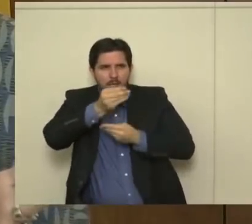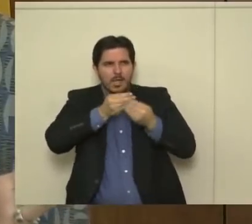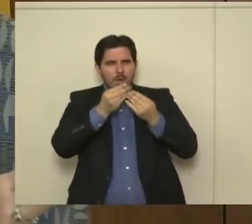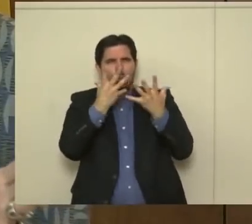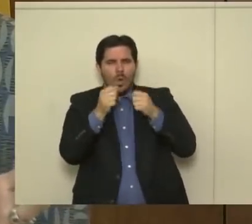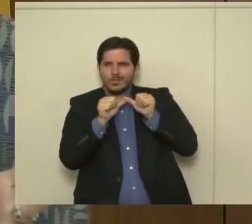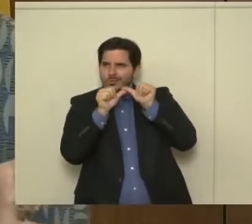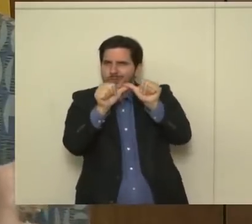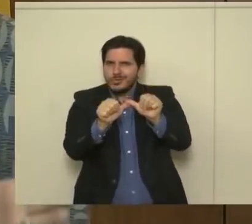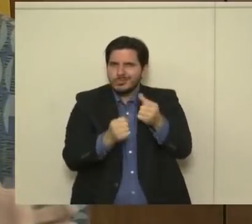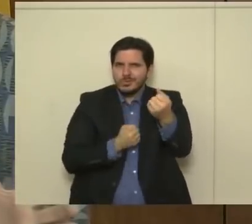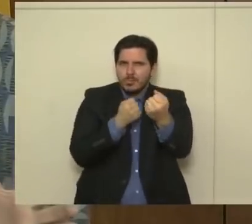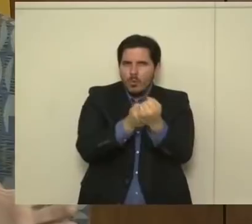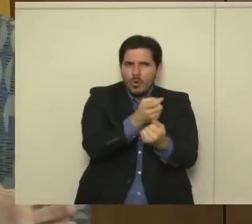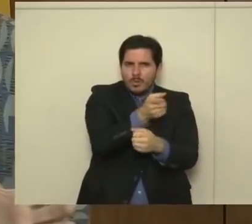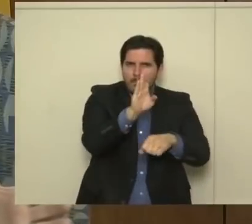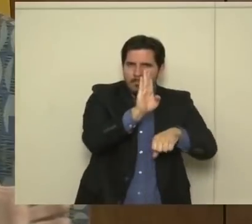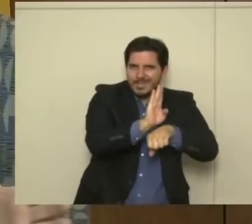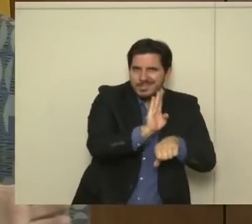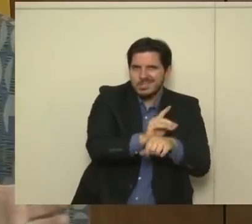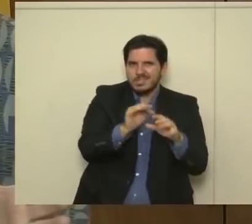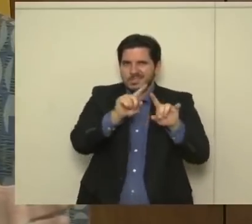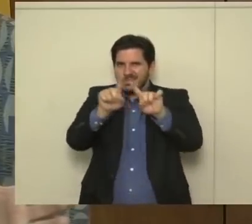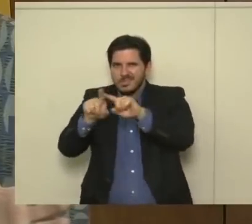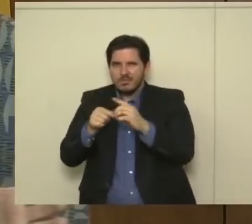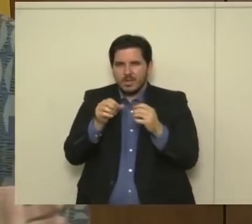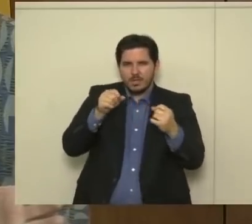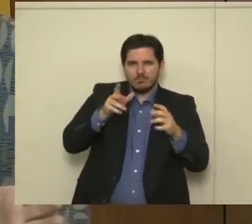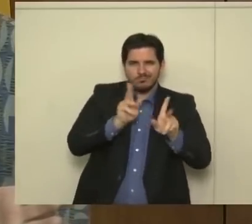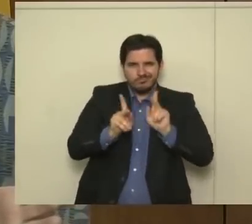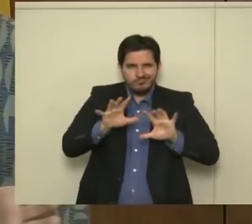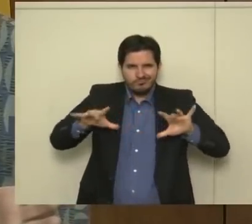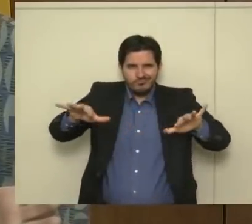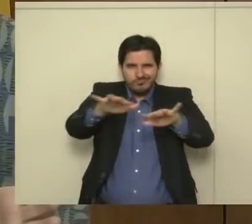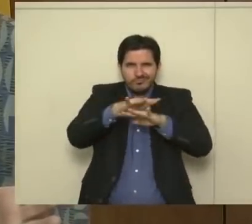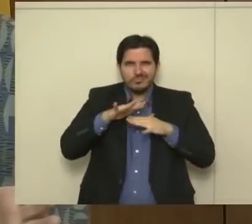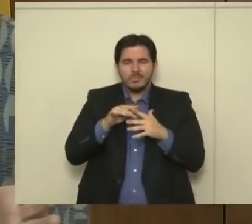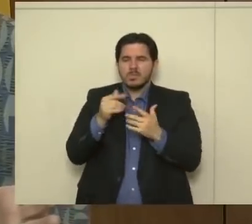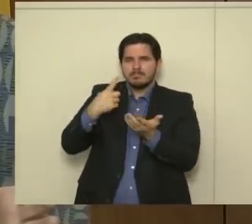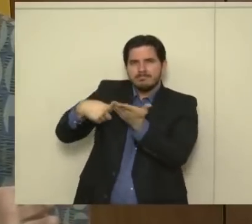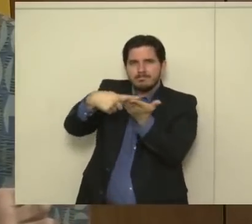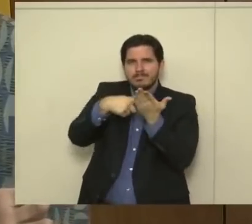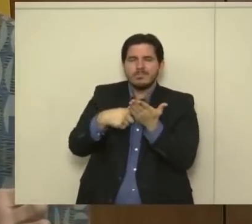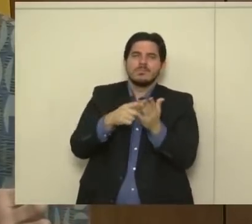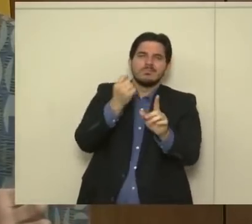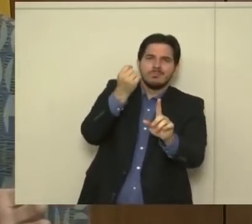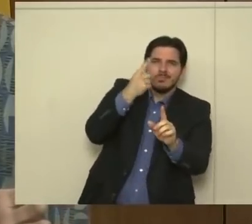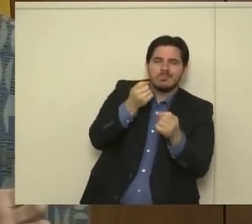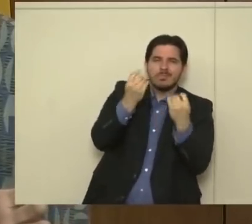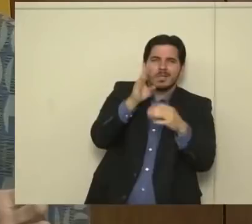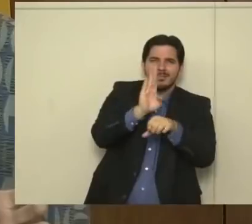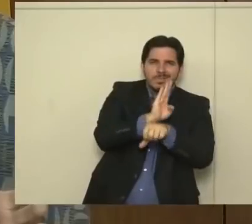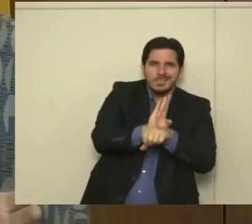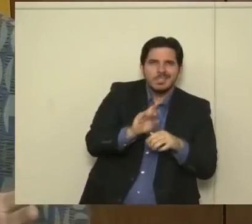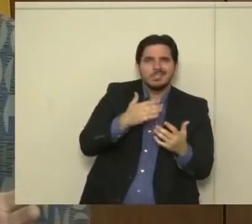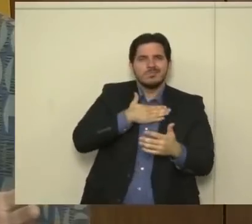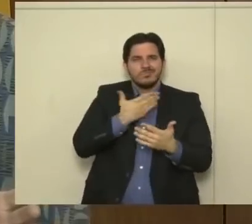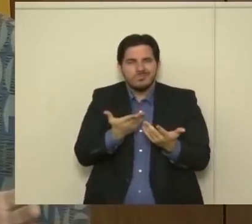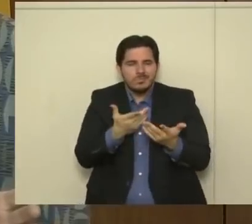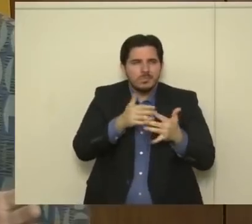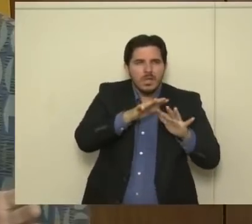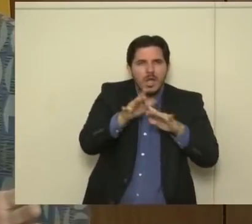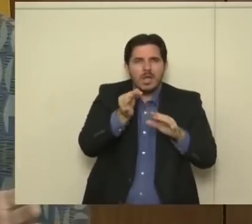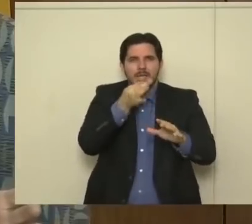to continue to bring and reinforce, is happening because so many business owners who volunteer their time and expertise